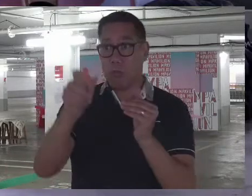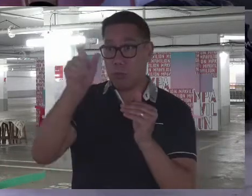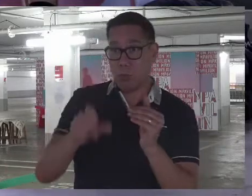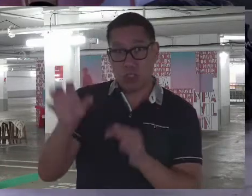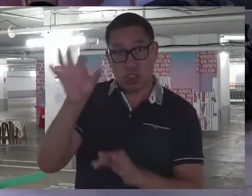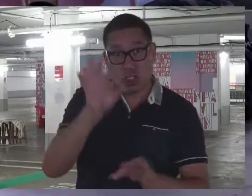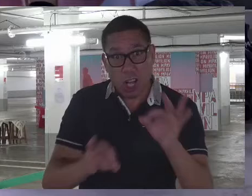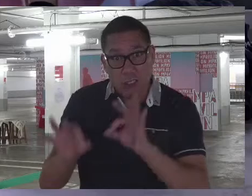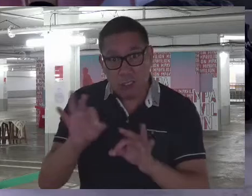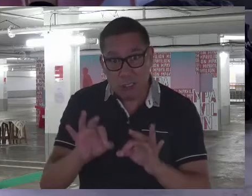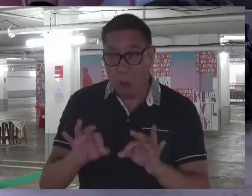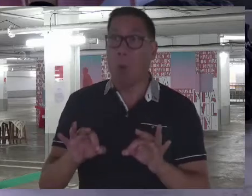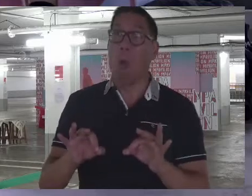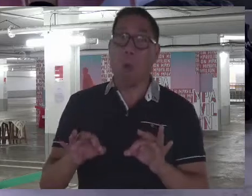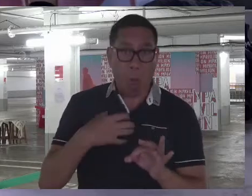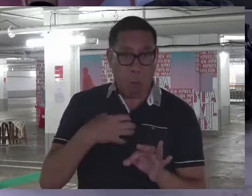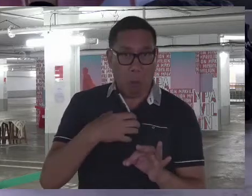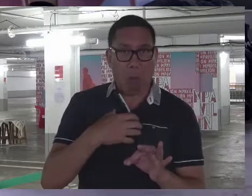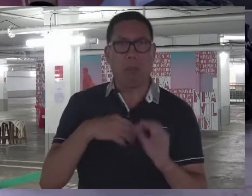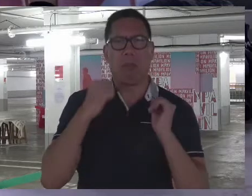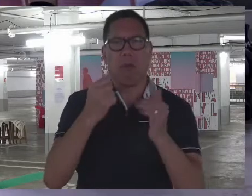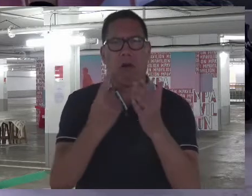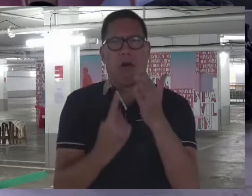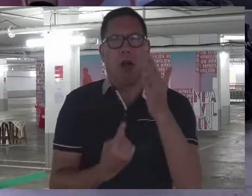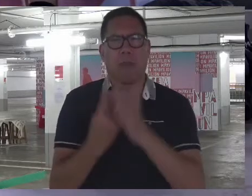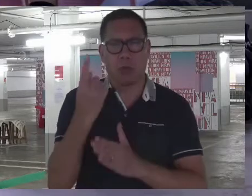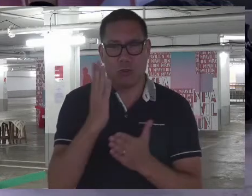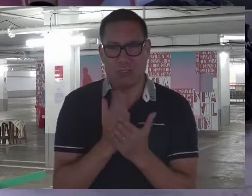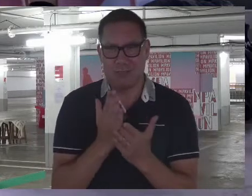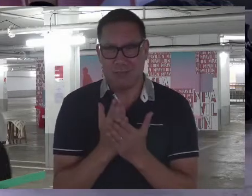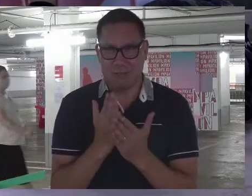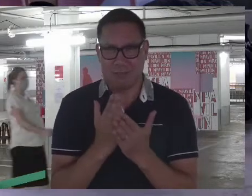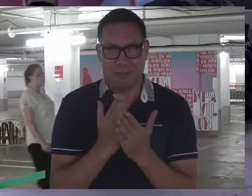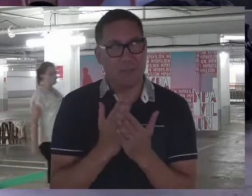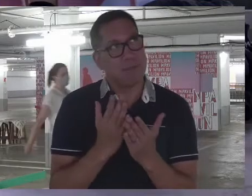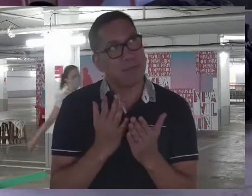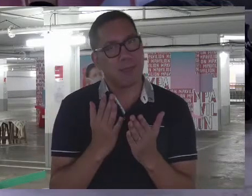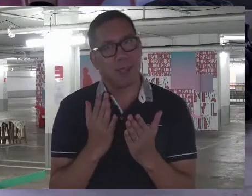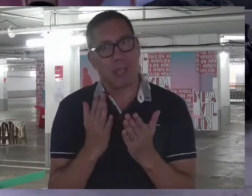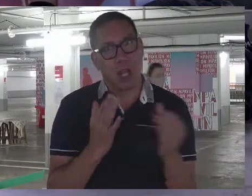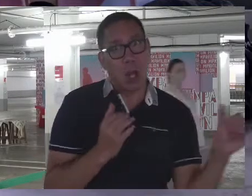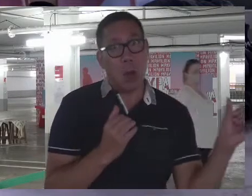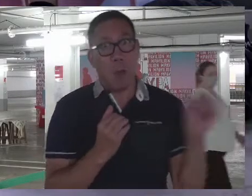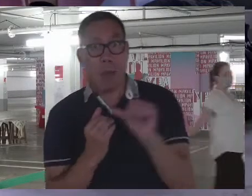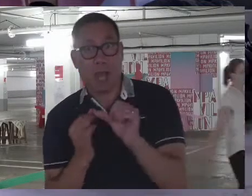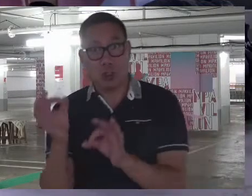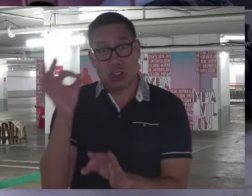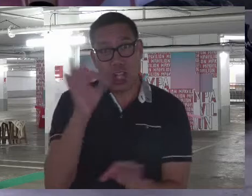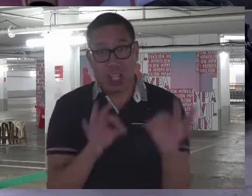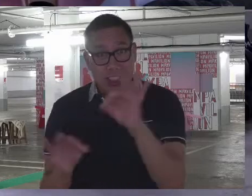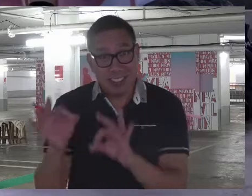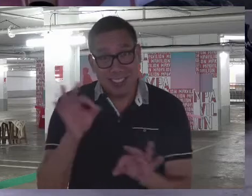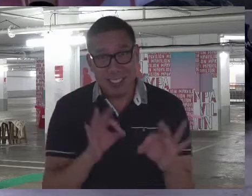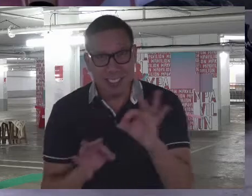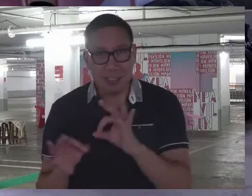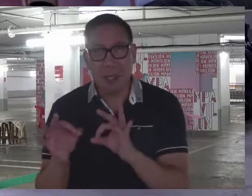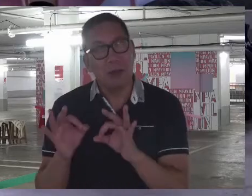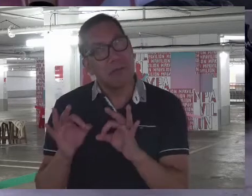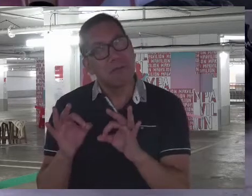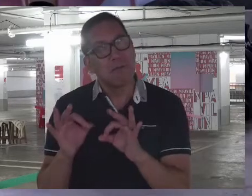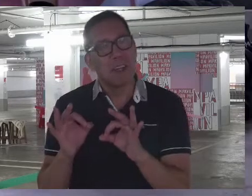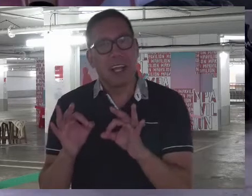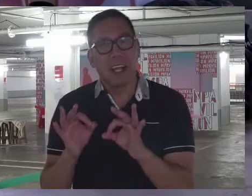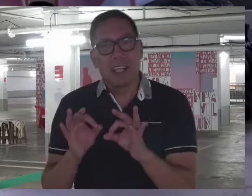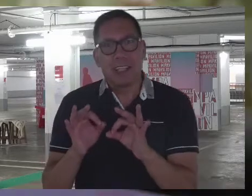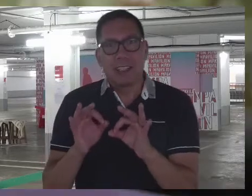thought, well, this is an opportunity to really go back into the science of and